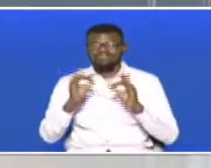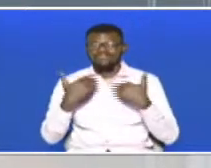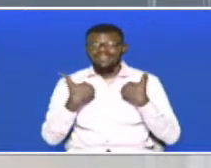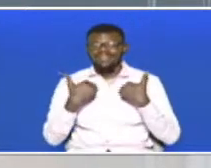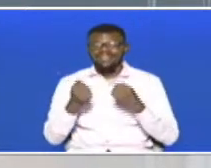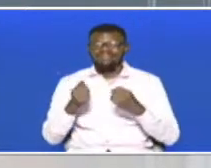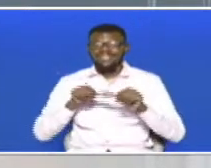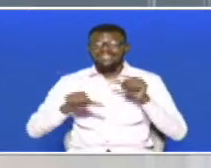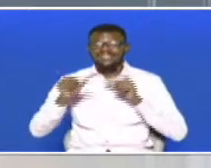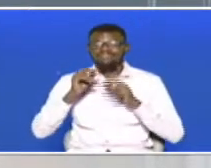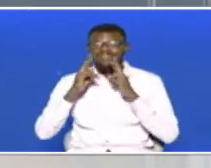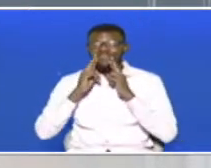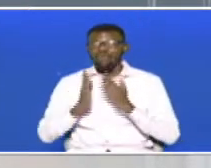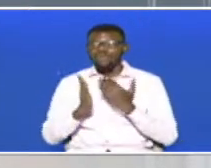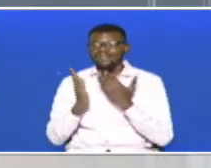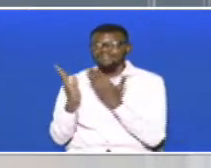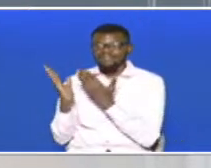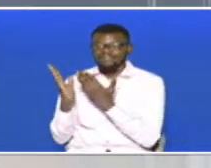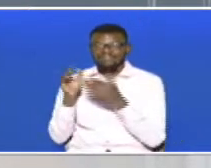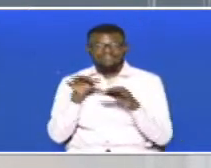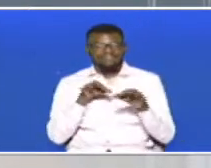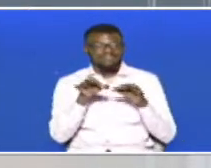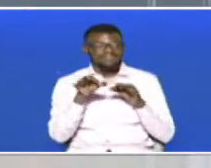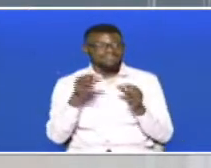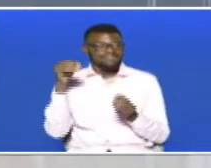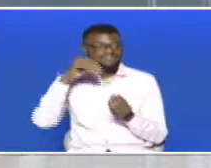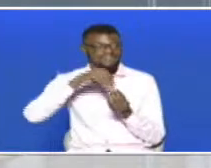Chebet Birir has more on this.